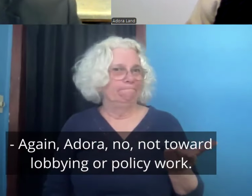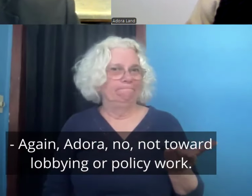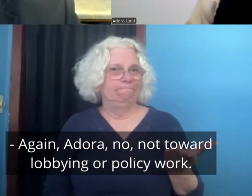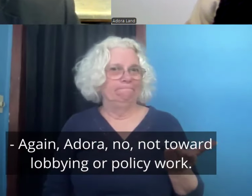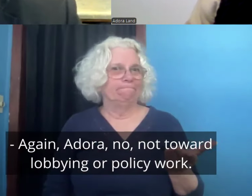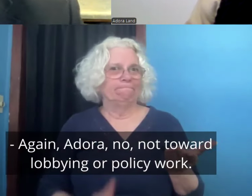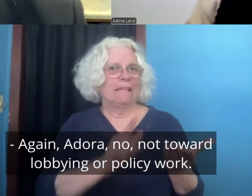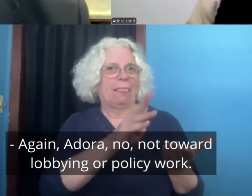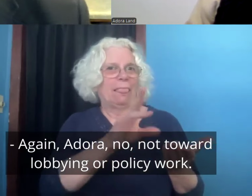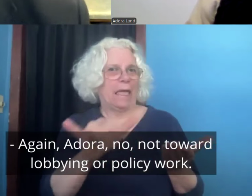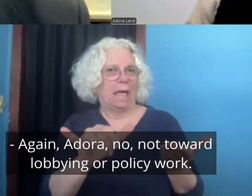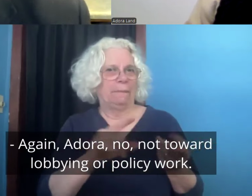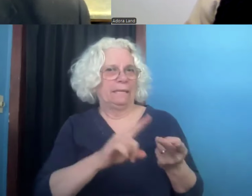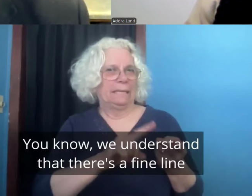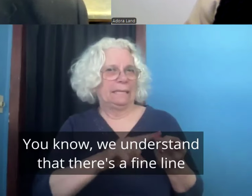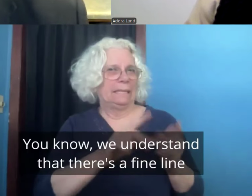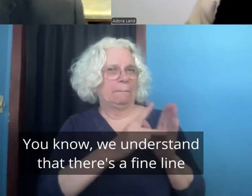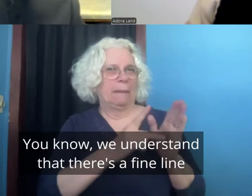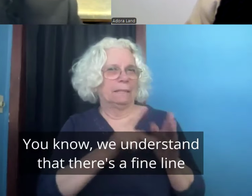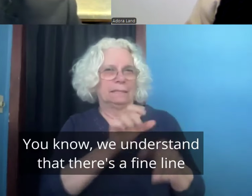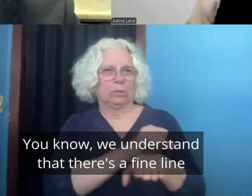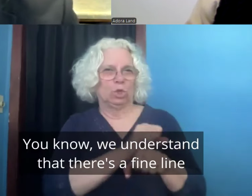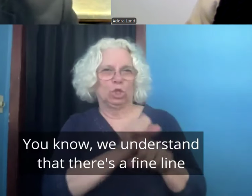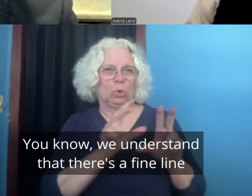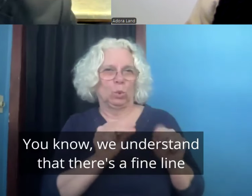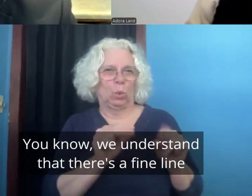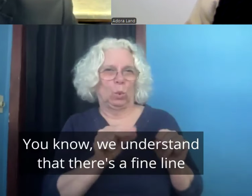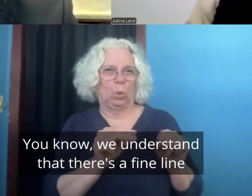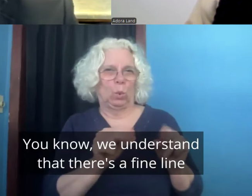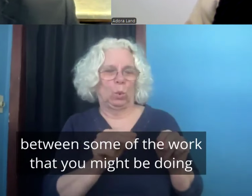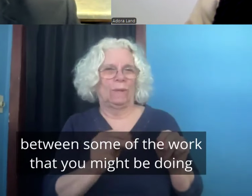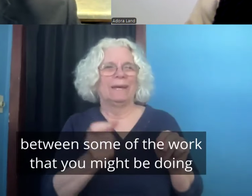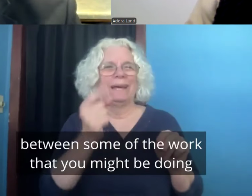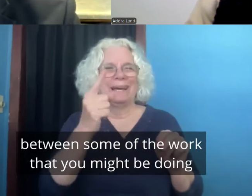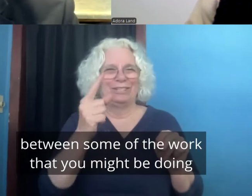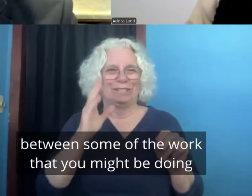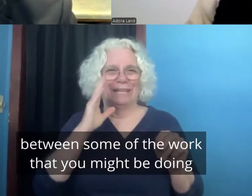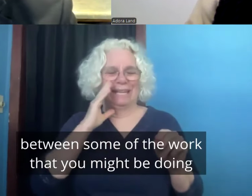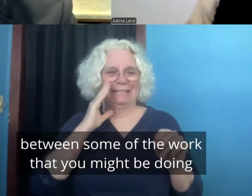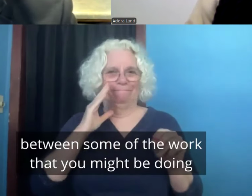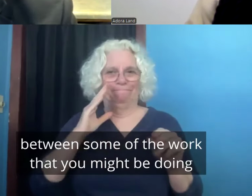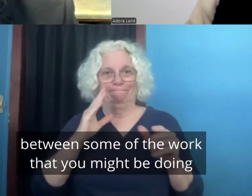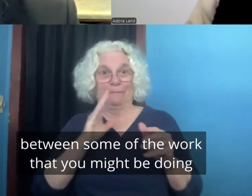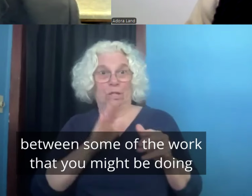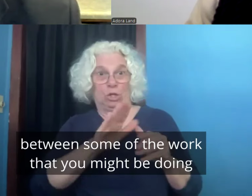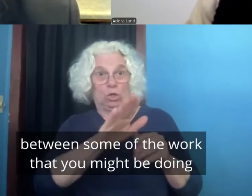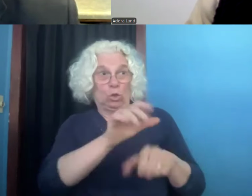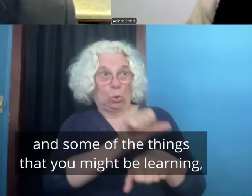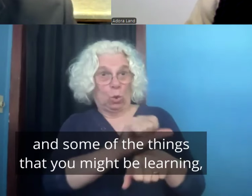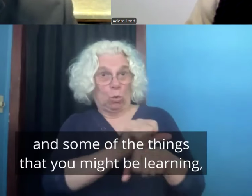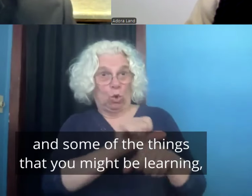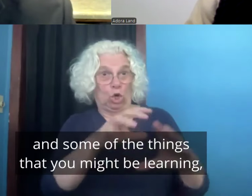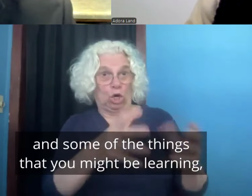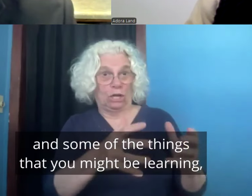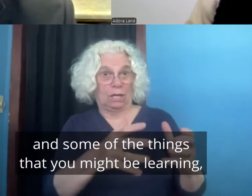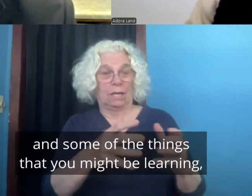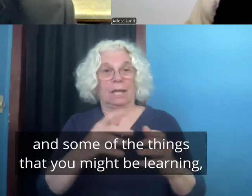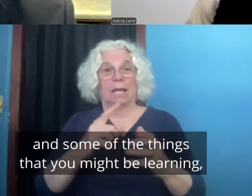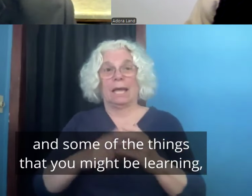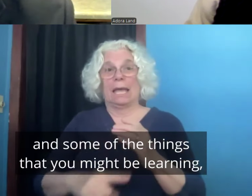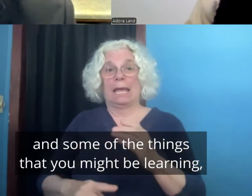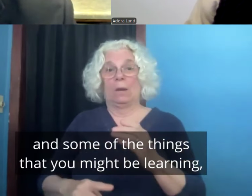lobbying or policy work. We understand that there's a fine line between some of the work that you might be doing and some of the things that you